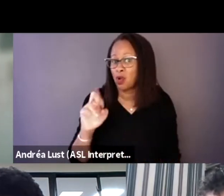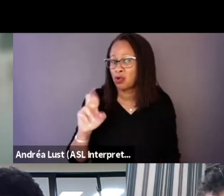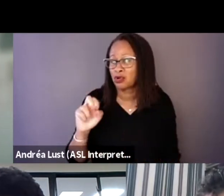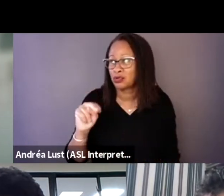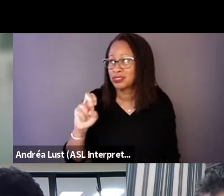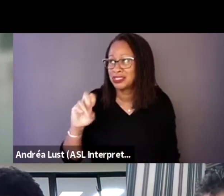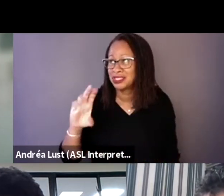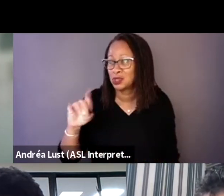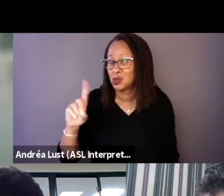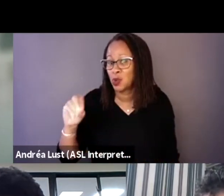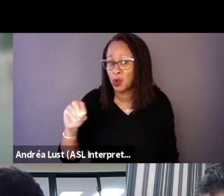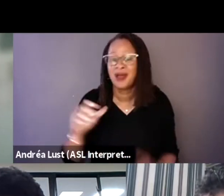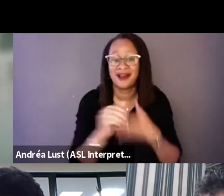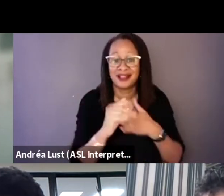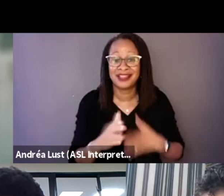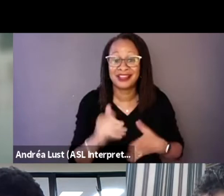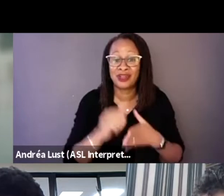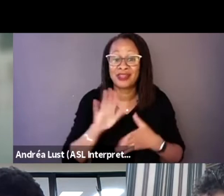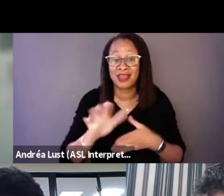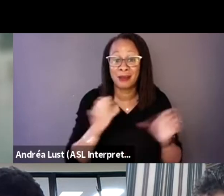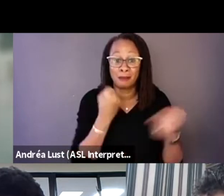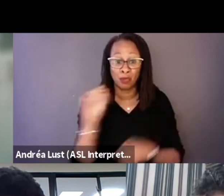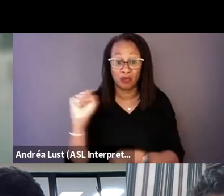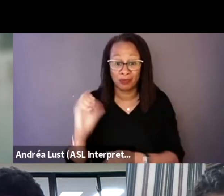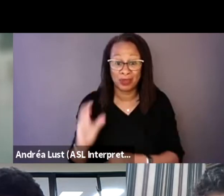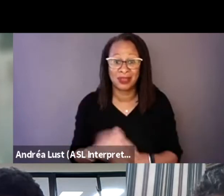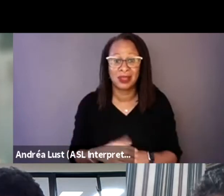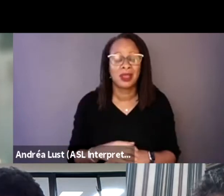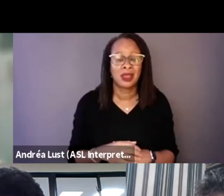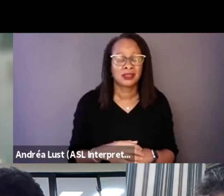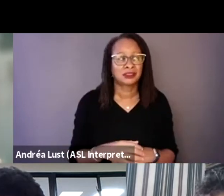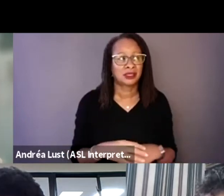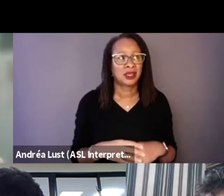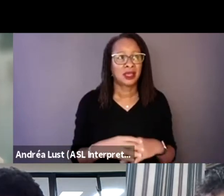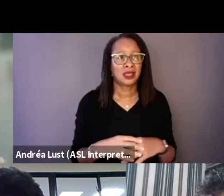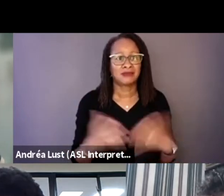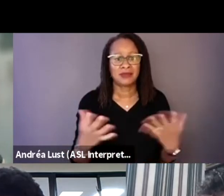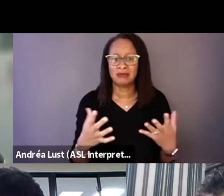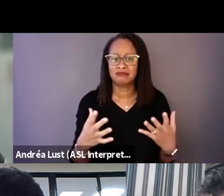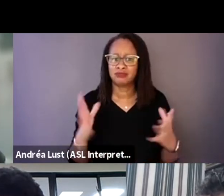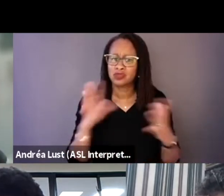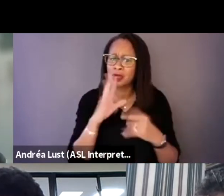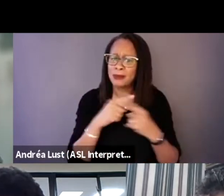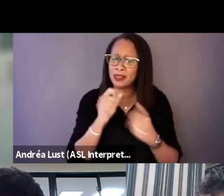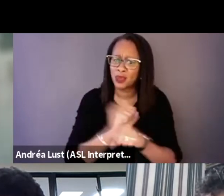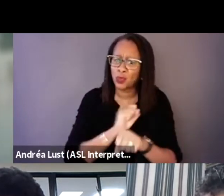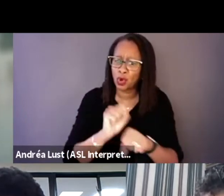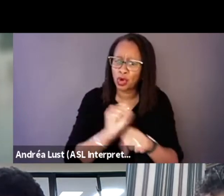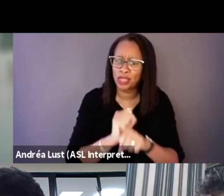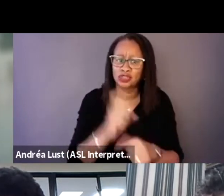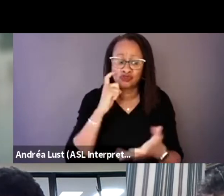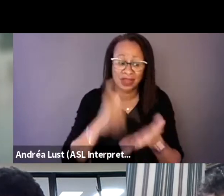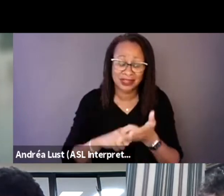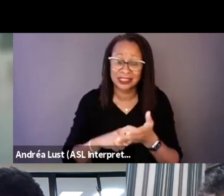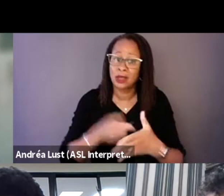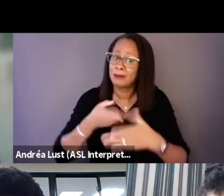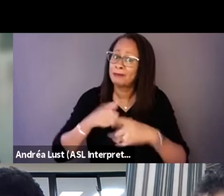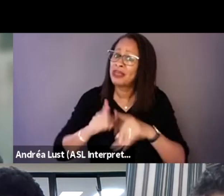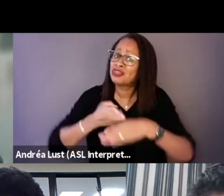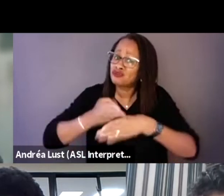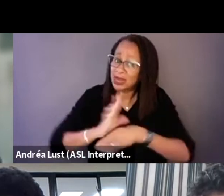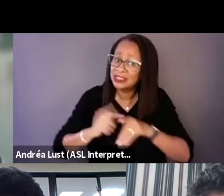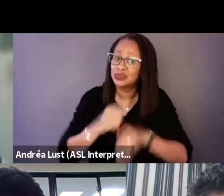Reconocido movement in terms of the work towards recognizing, not just the humanity, but their rights to citizenship. It's